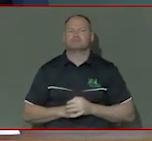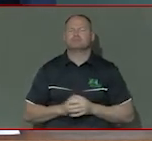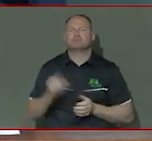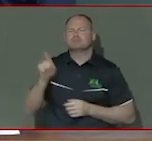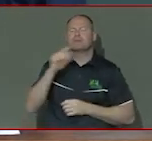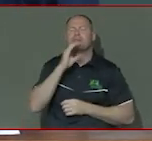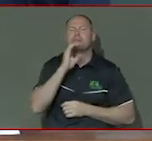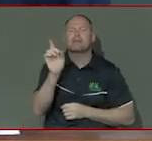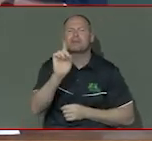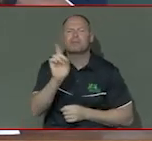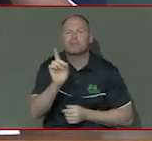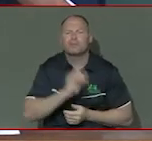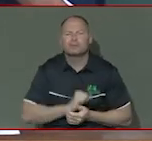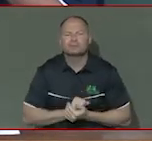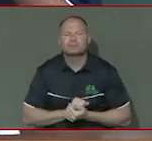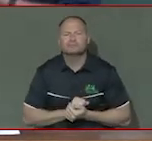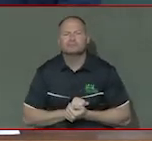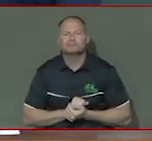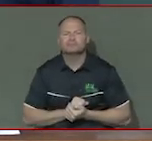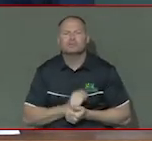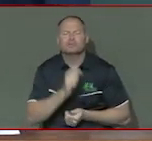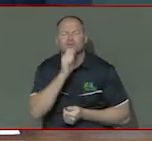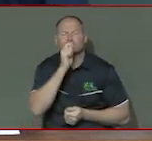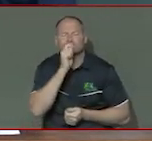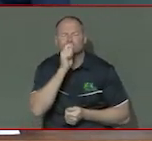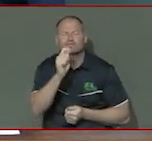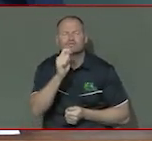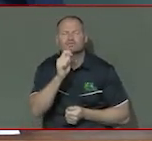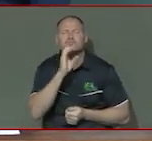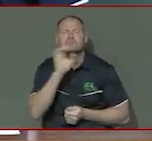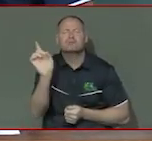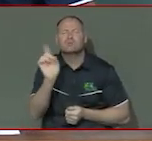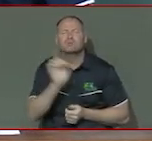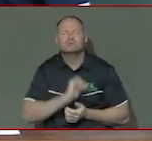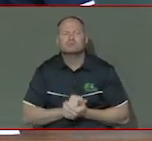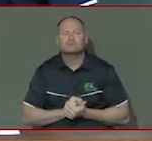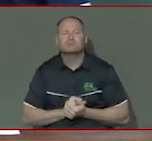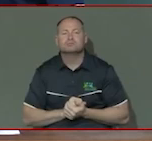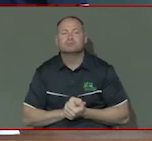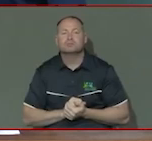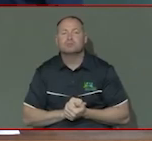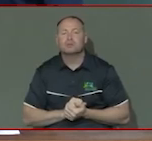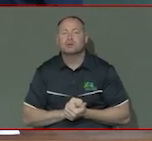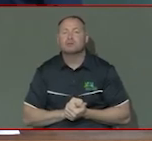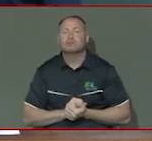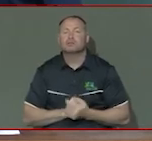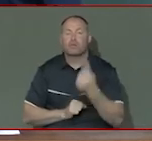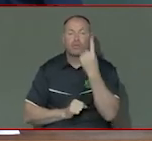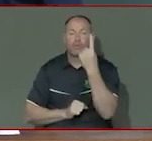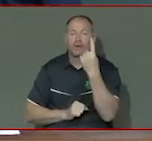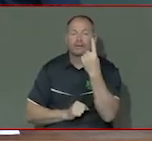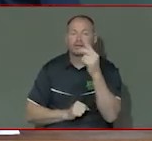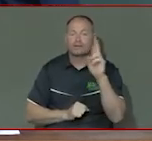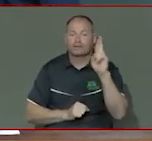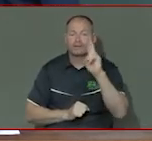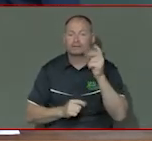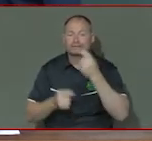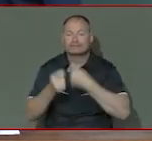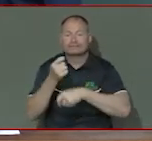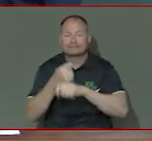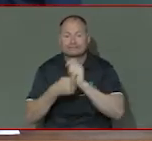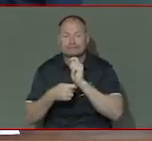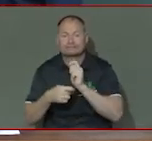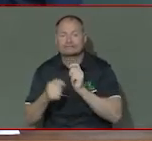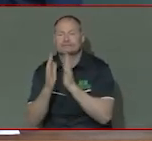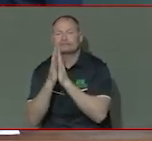mean? In straight language, it means for every 1 rand sales we have 10